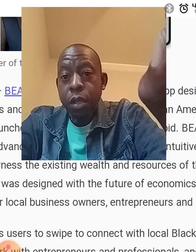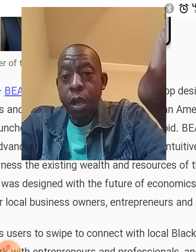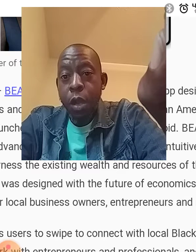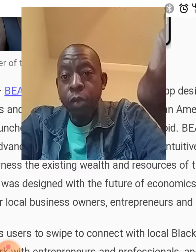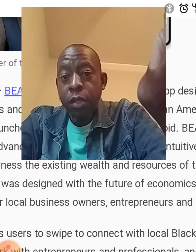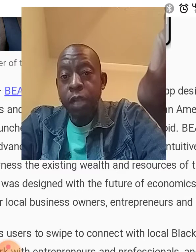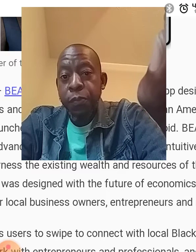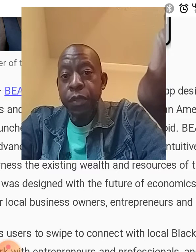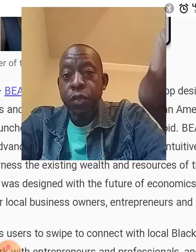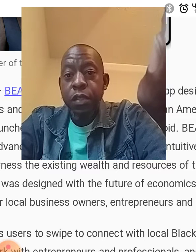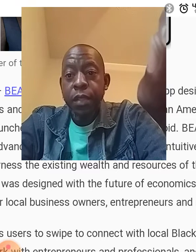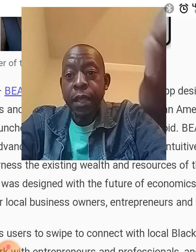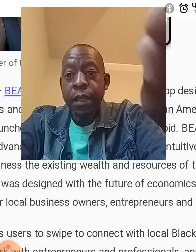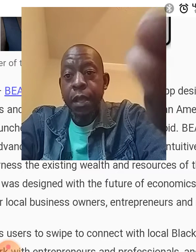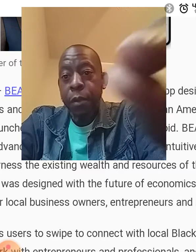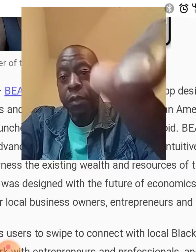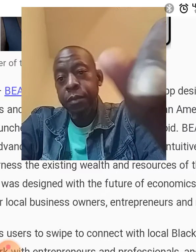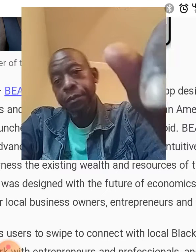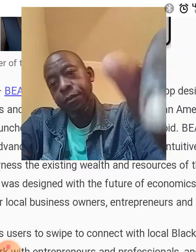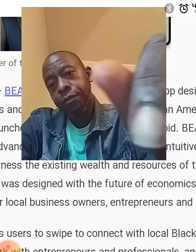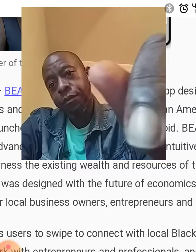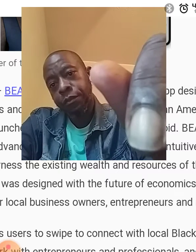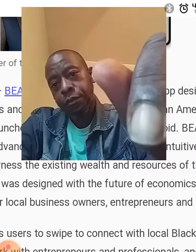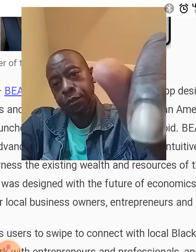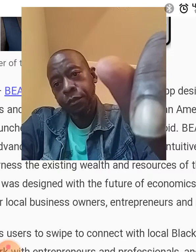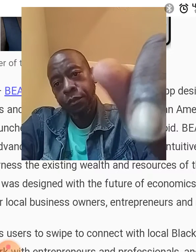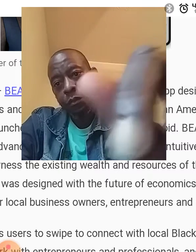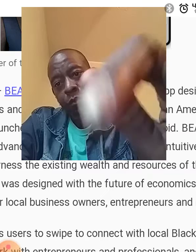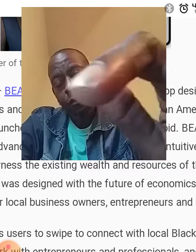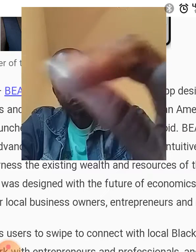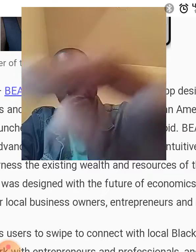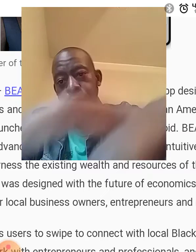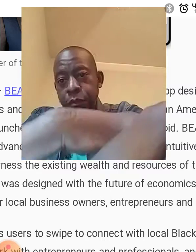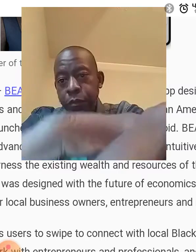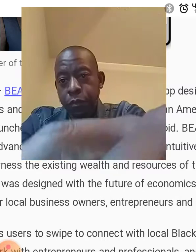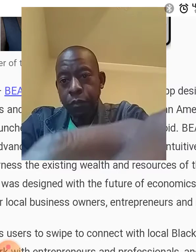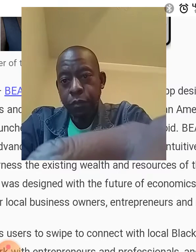owners, entrepreneurs, and networking.